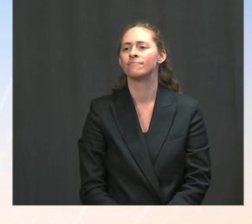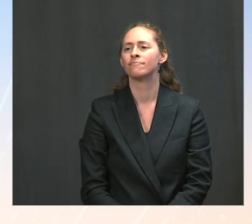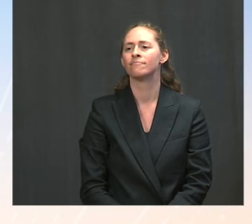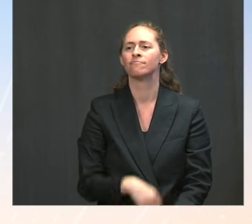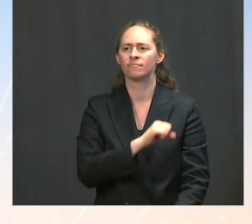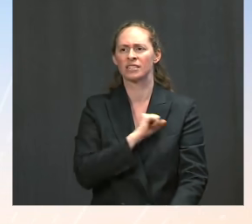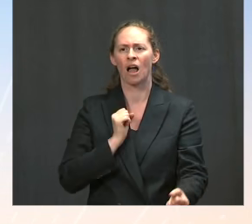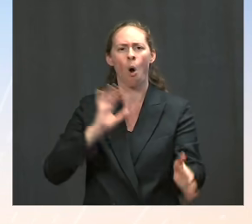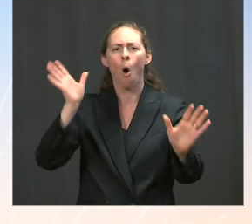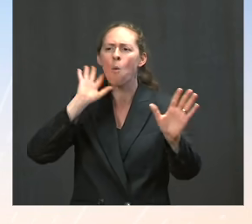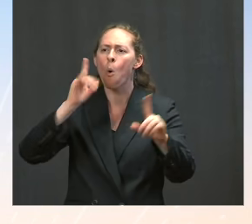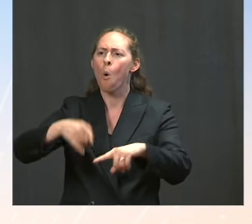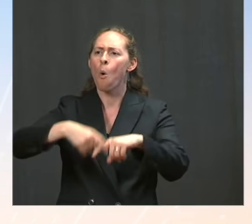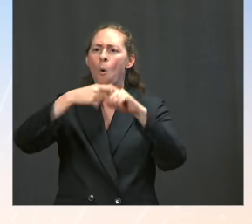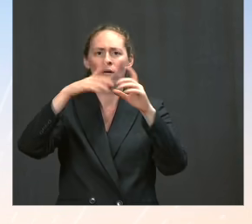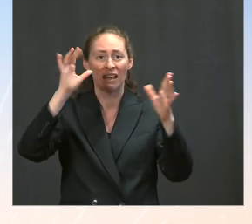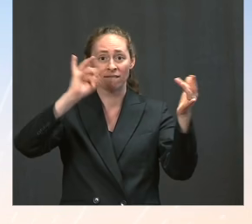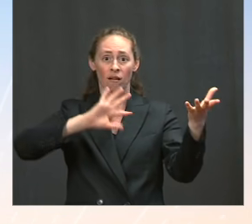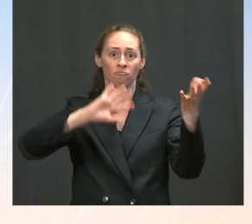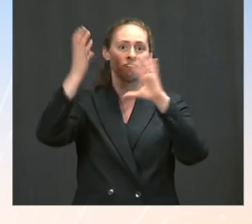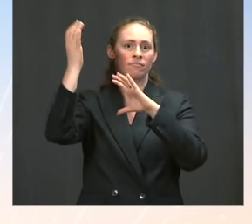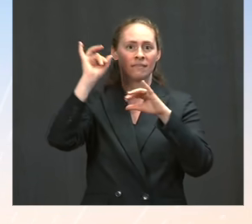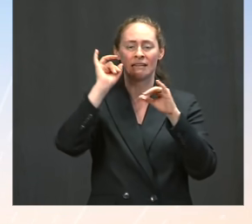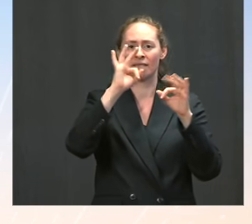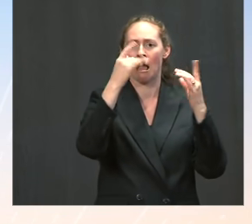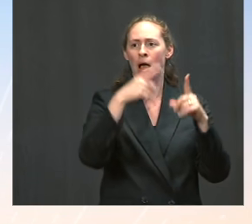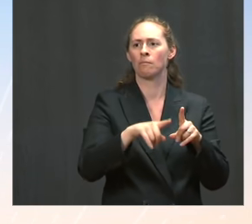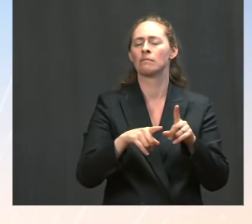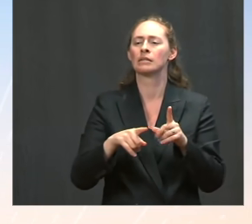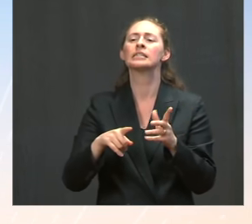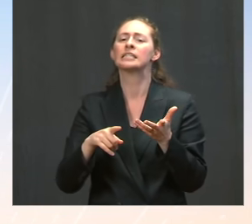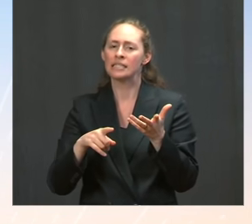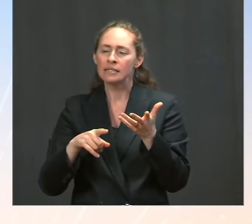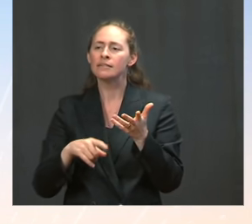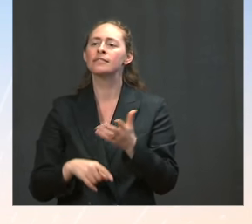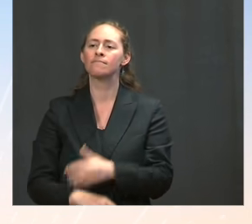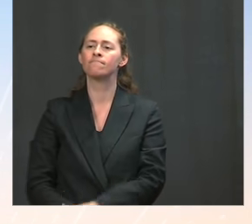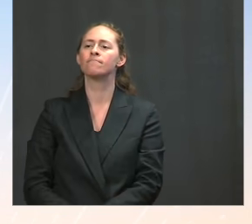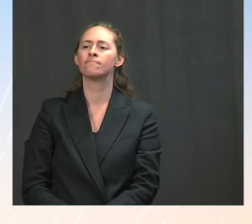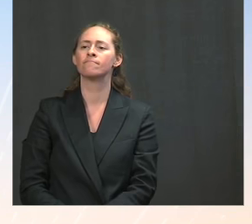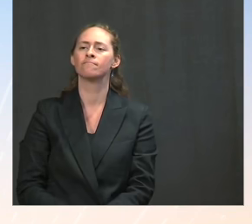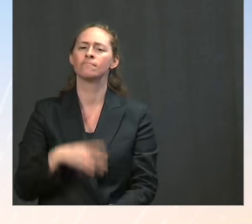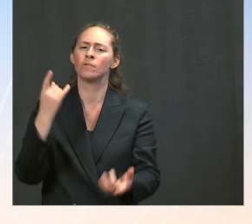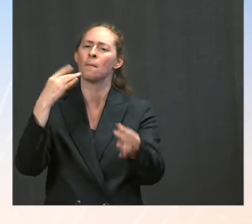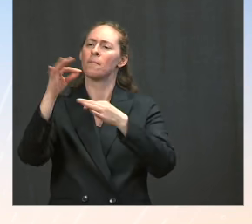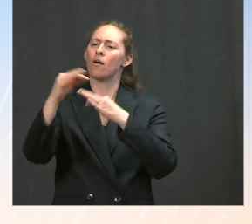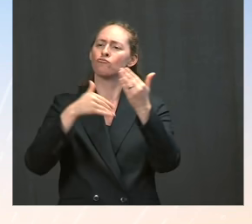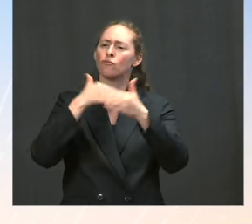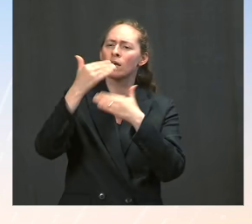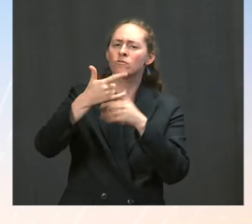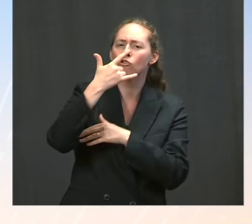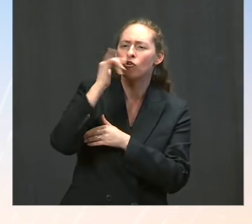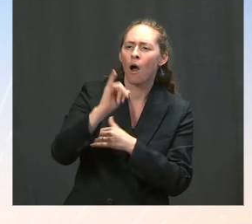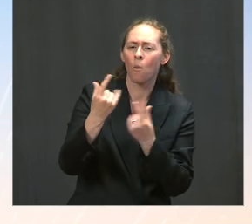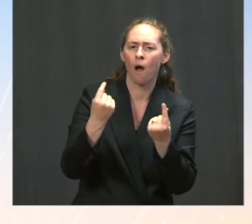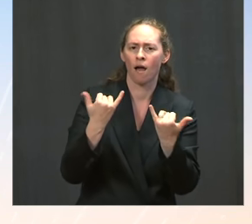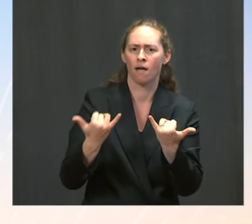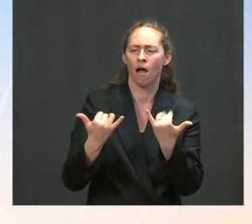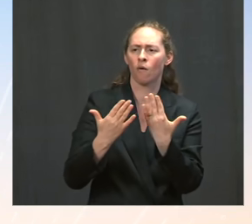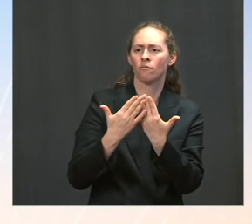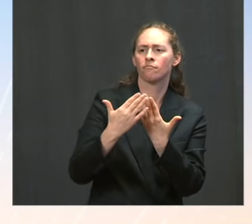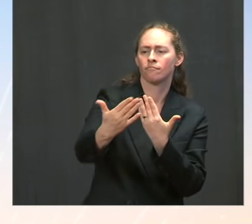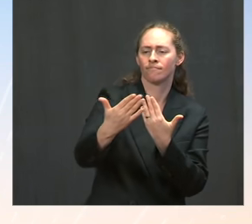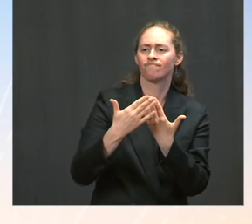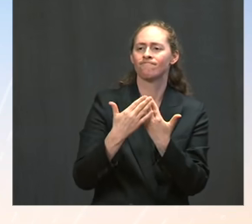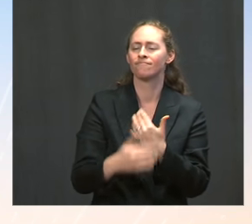was reporting out what is publicly known about what the process might look like moving forward. I'll leave it to all of you to whip count on how many votes there would be